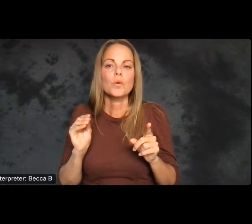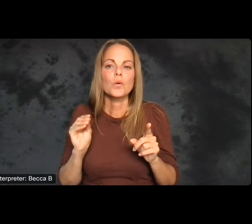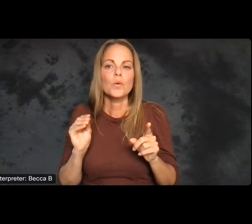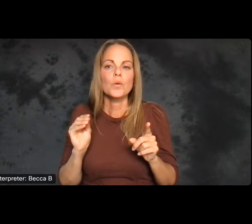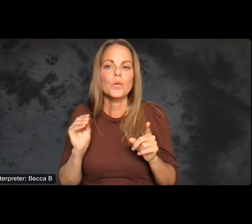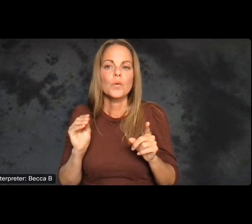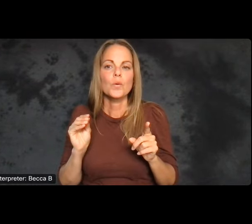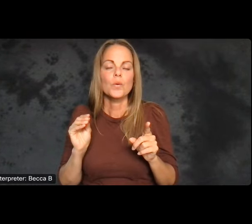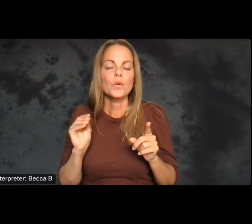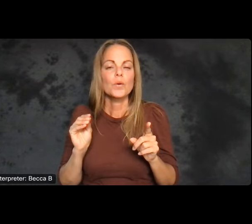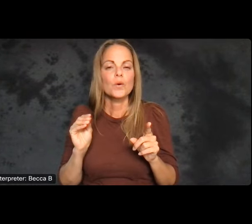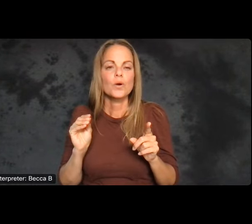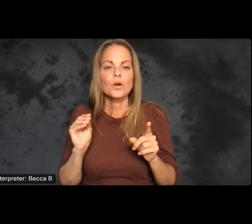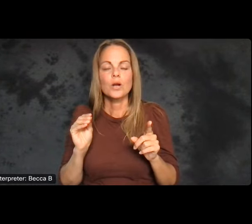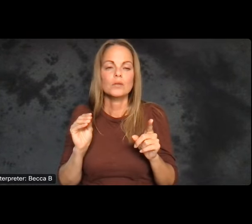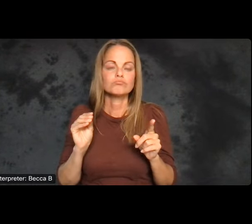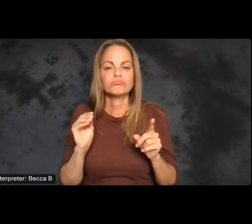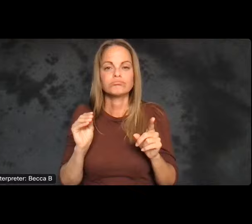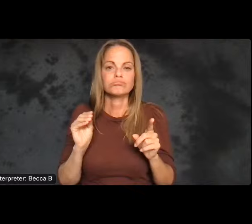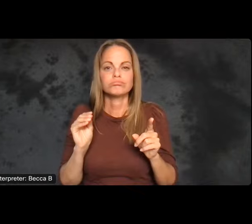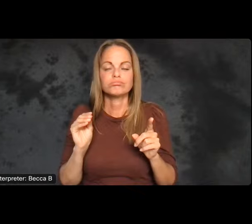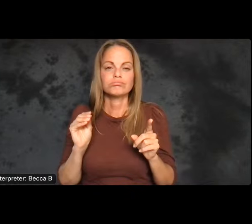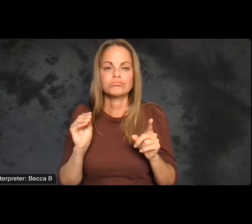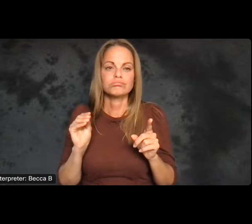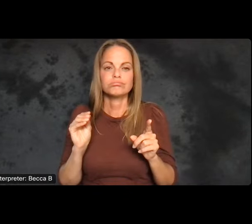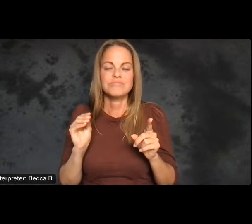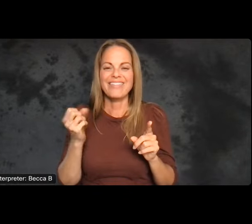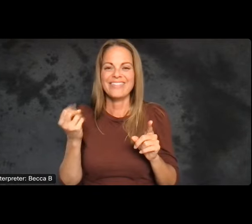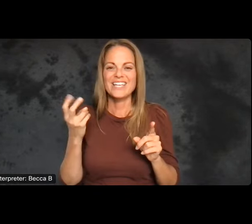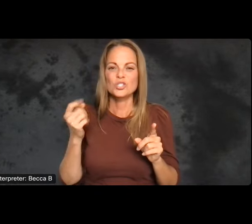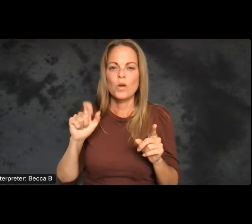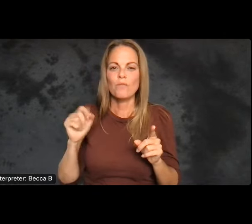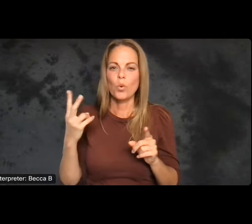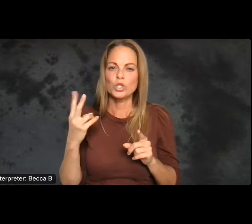really making that 12.2 million.